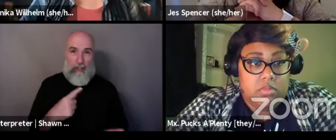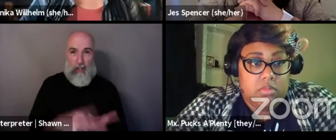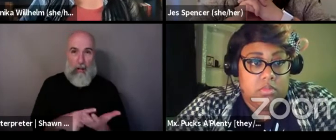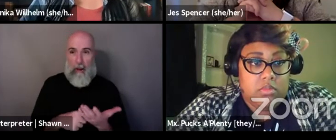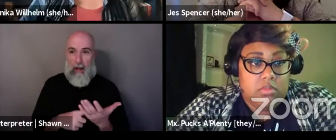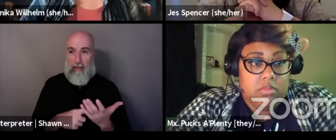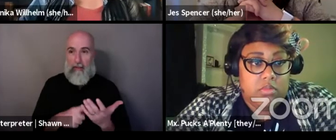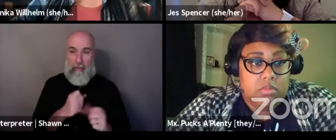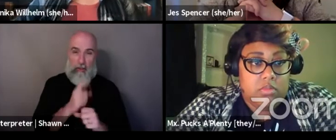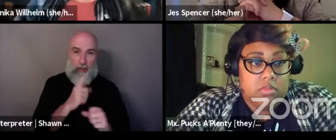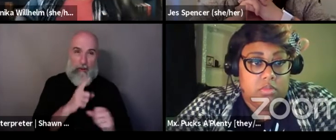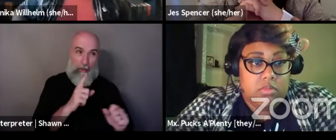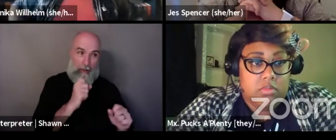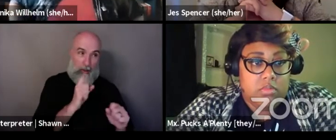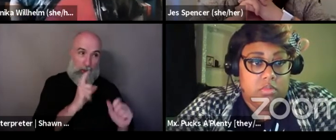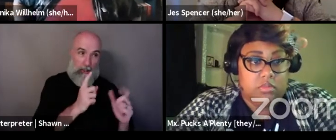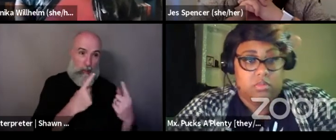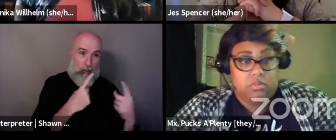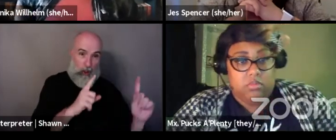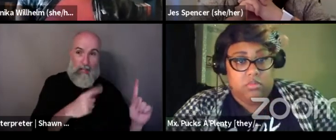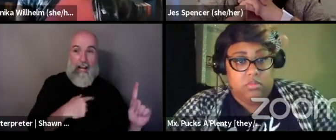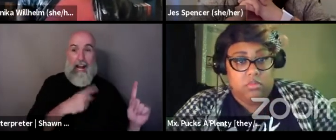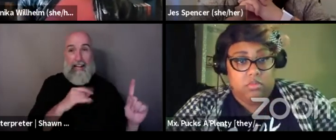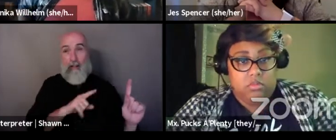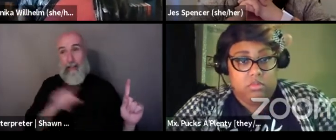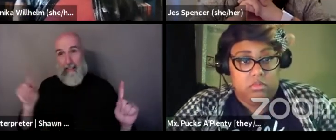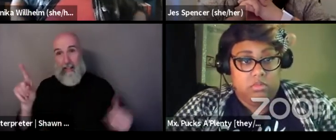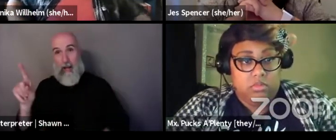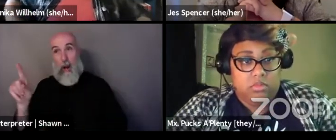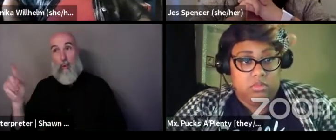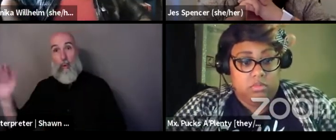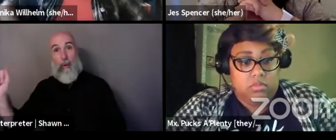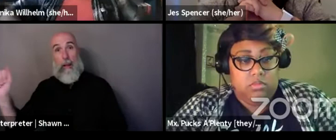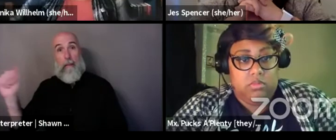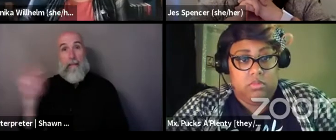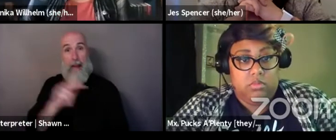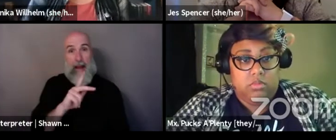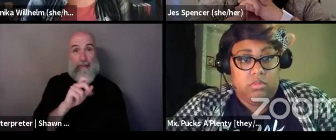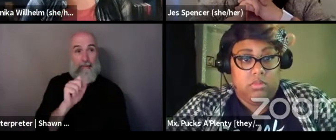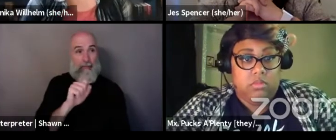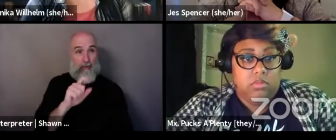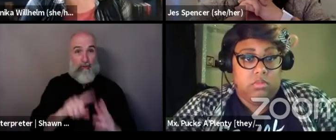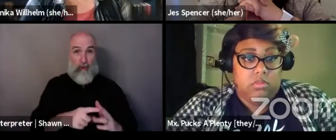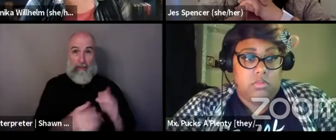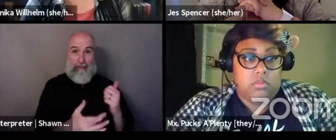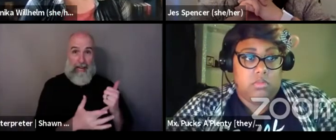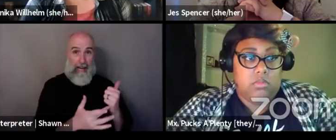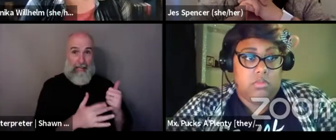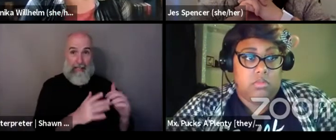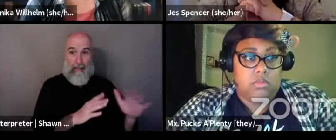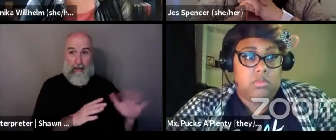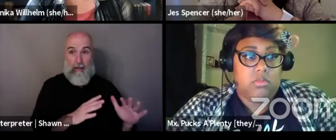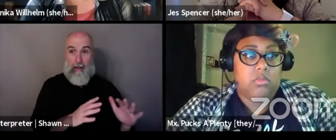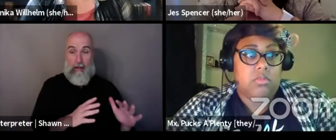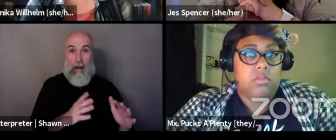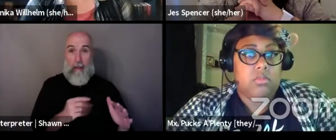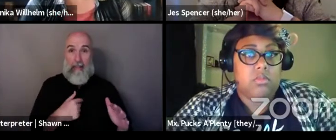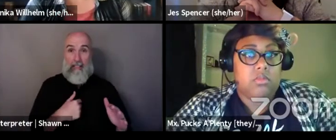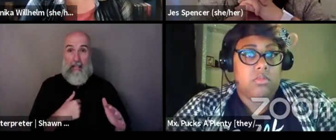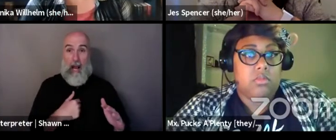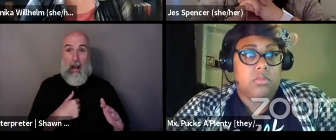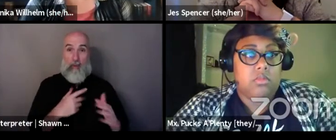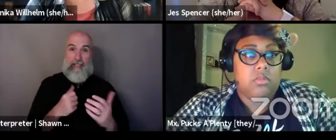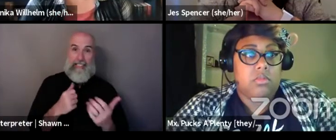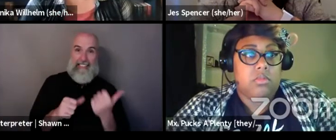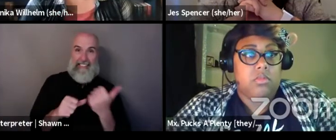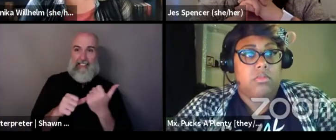that worked. But I did it. And when we came back to Seattle to start pecking, you know, we would be, and because I was an assist,